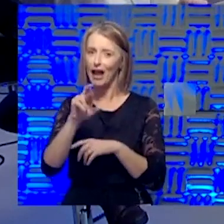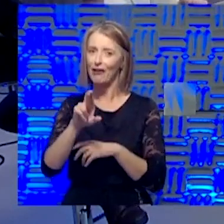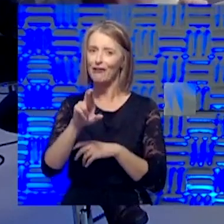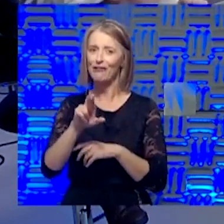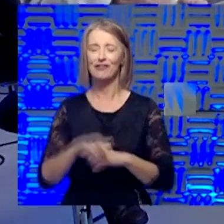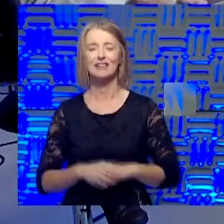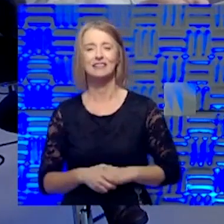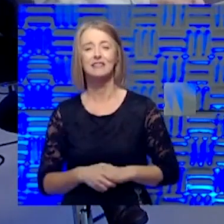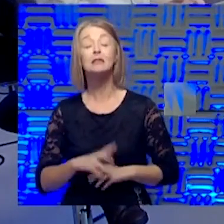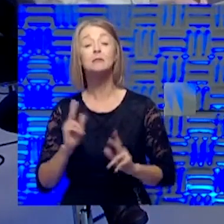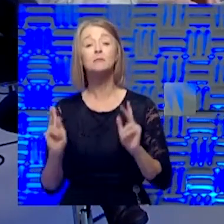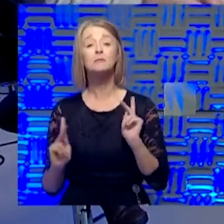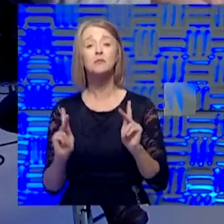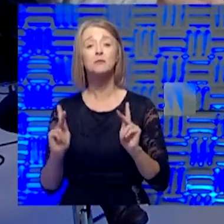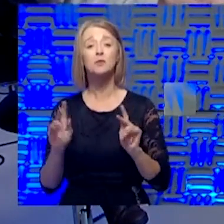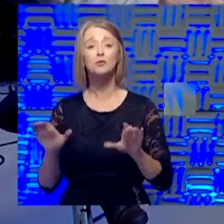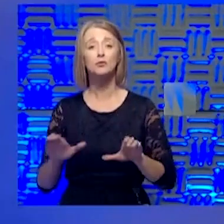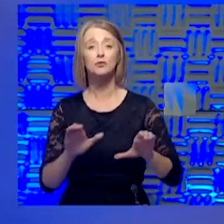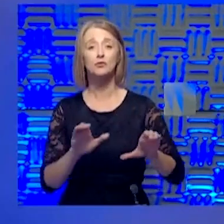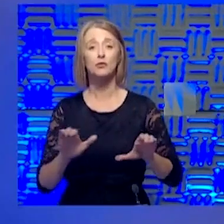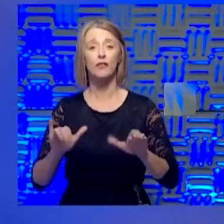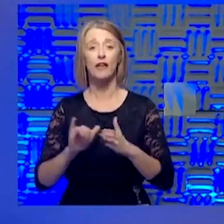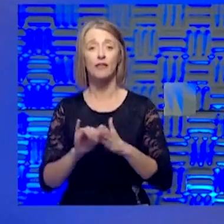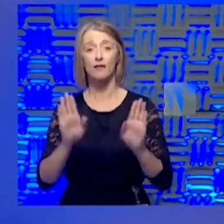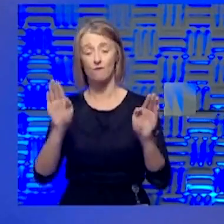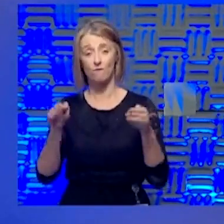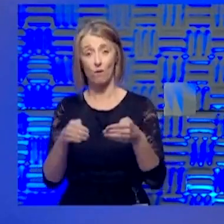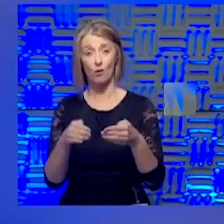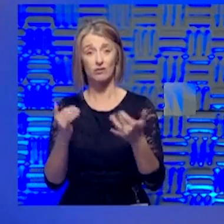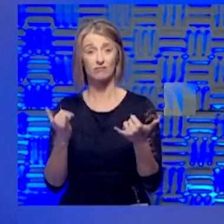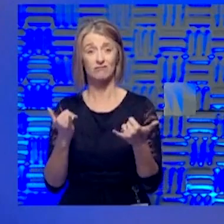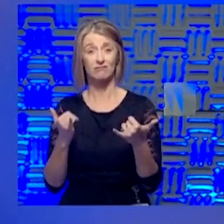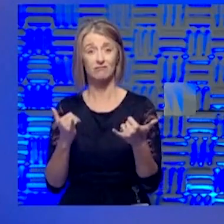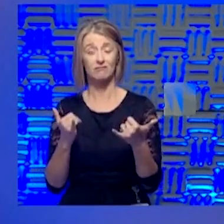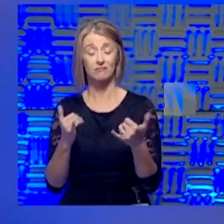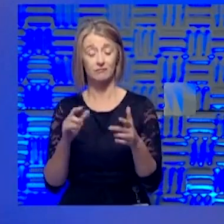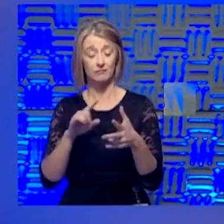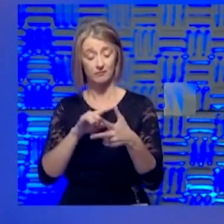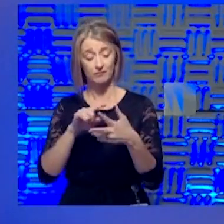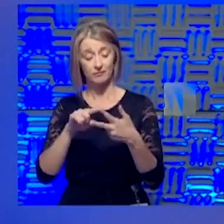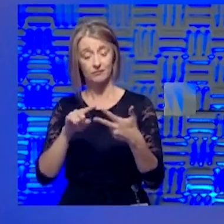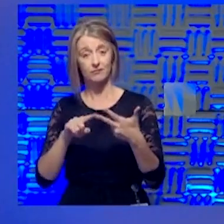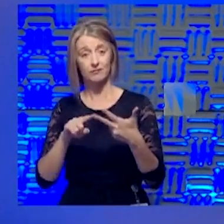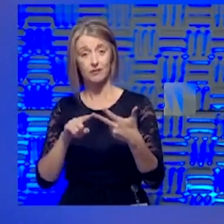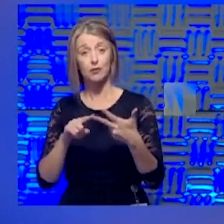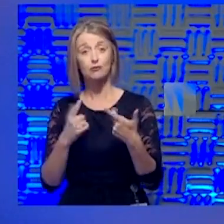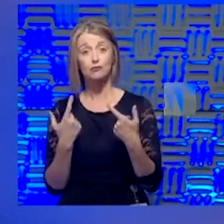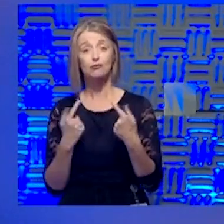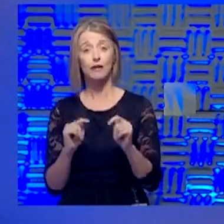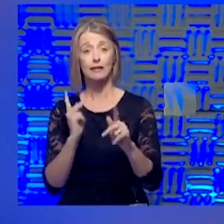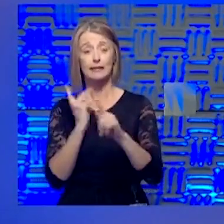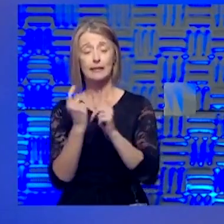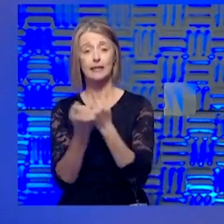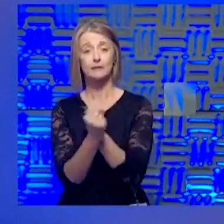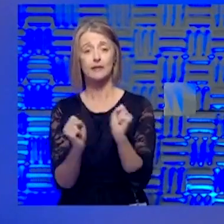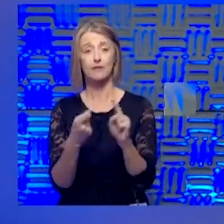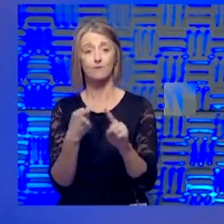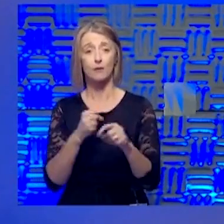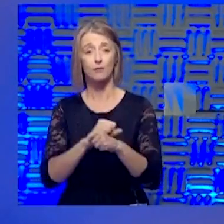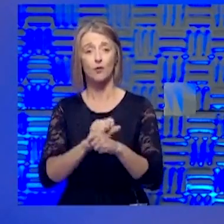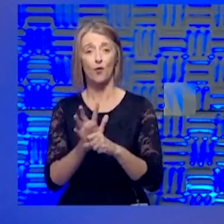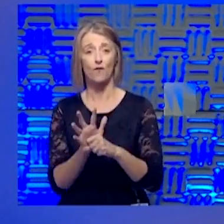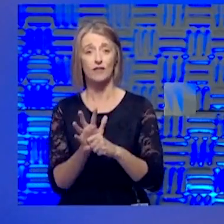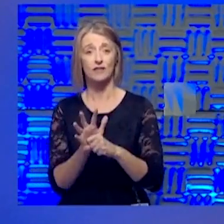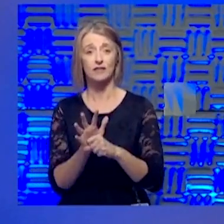I mean, people do that. The main focus of this point is that doing these things that we are endorsing to try and keep you safe from COVID